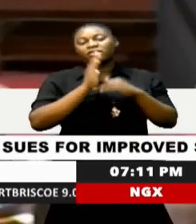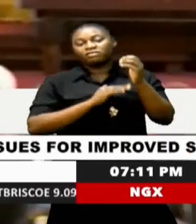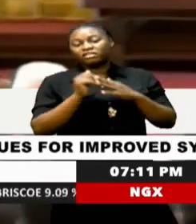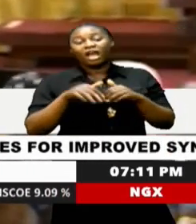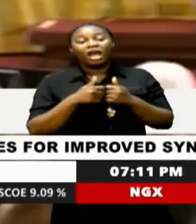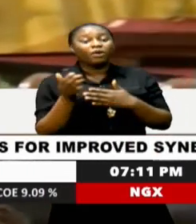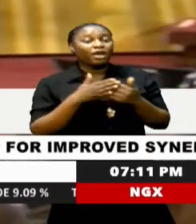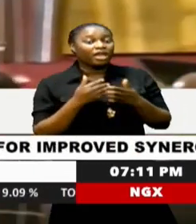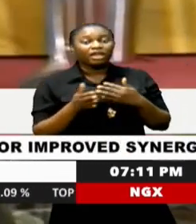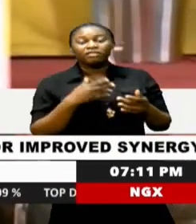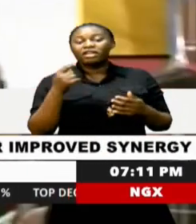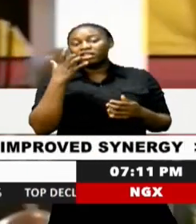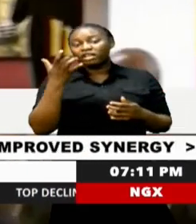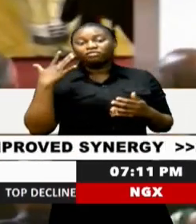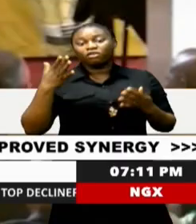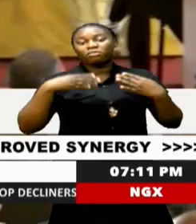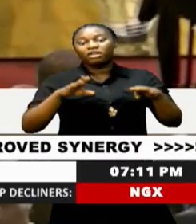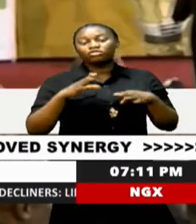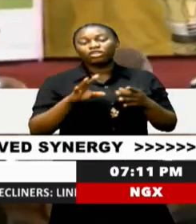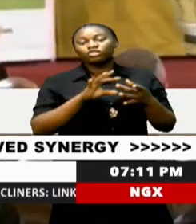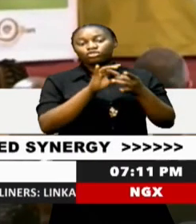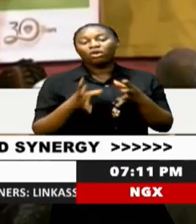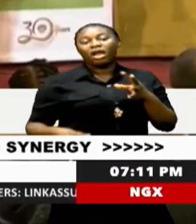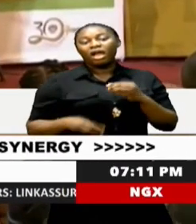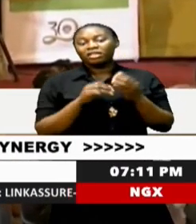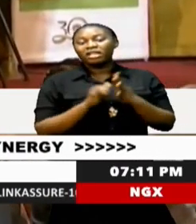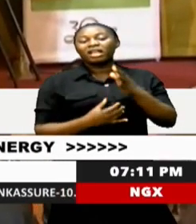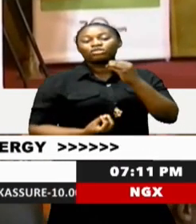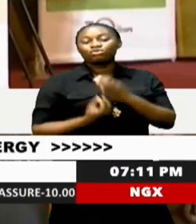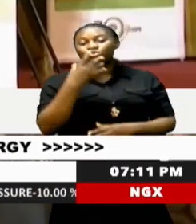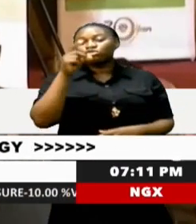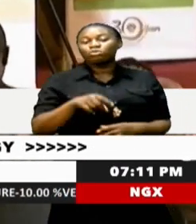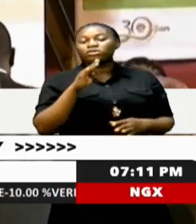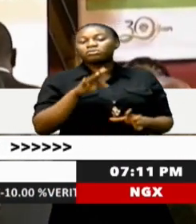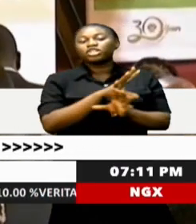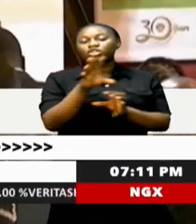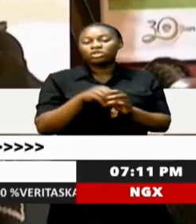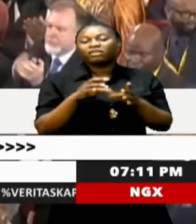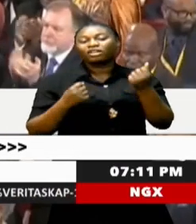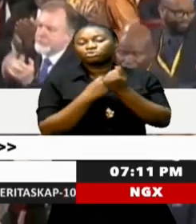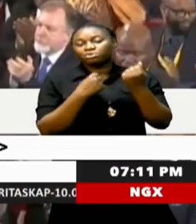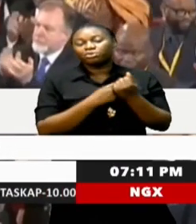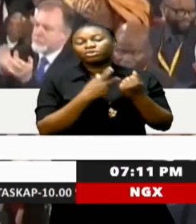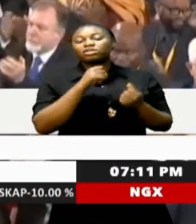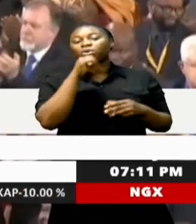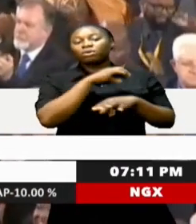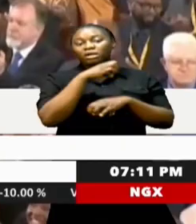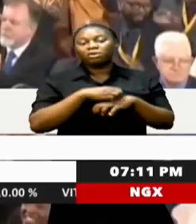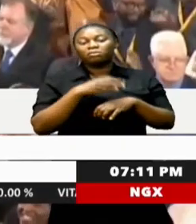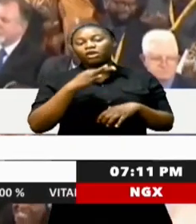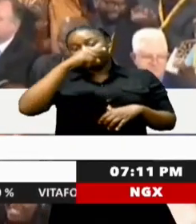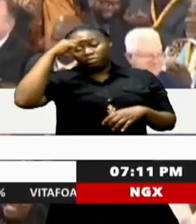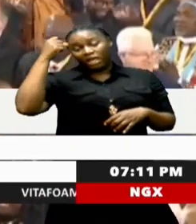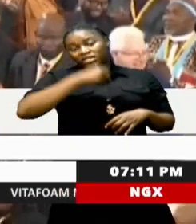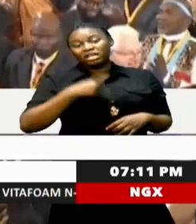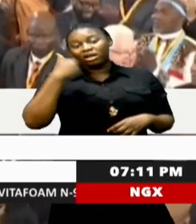However, the former trade unionist added that growth must be inclusive and support the unemployment of Black South